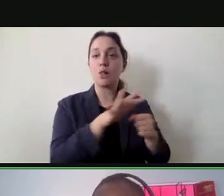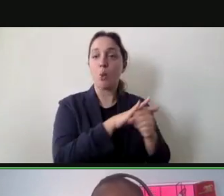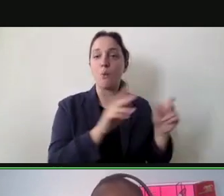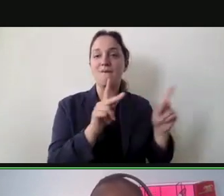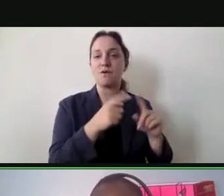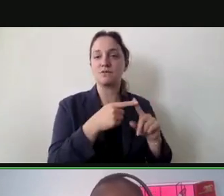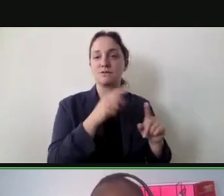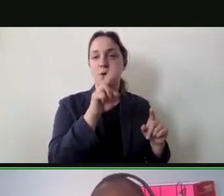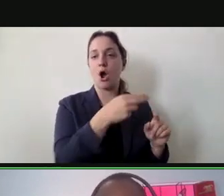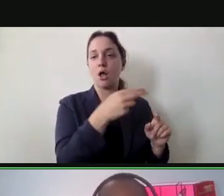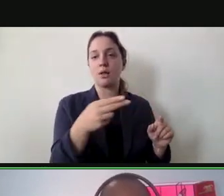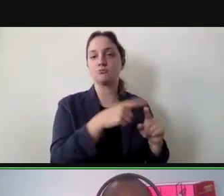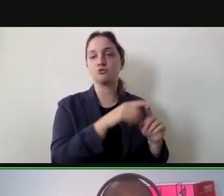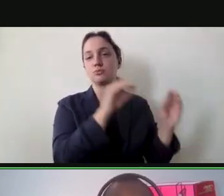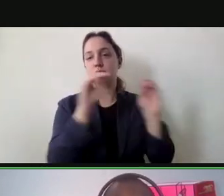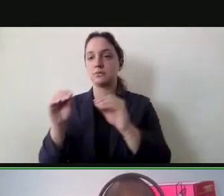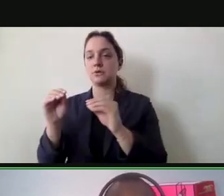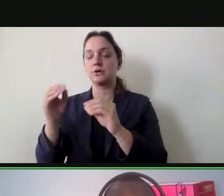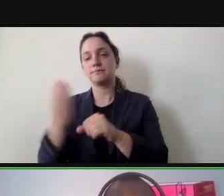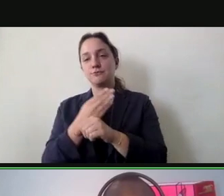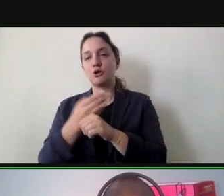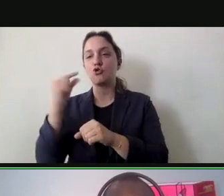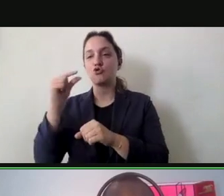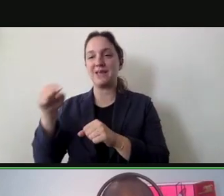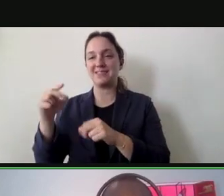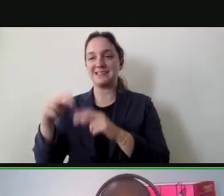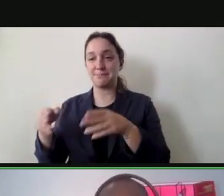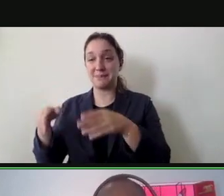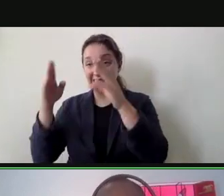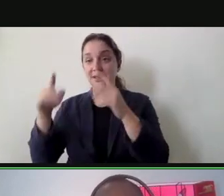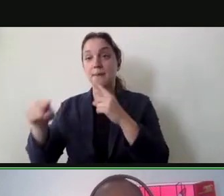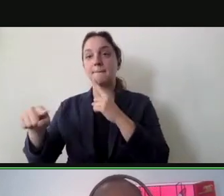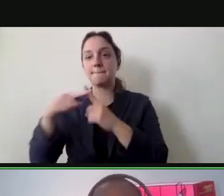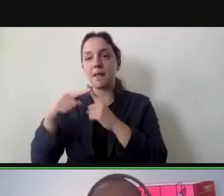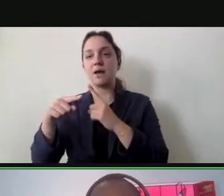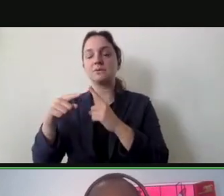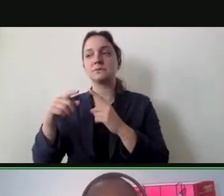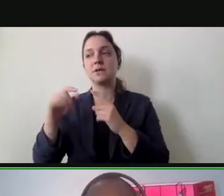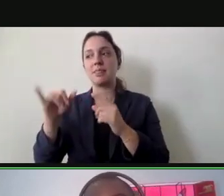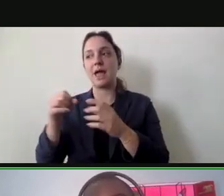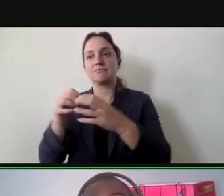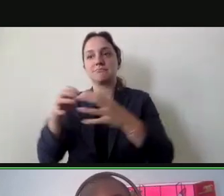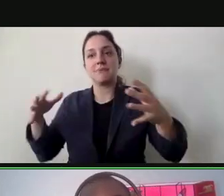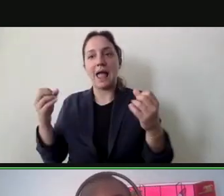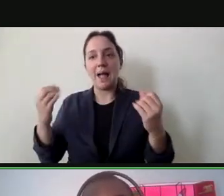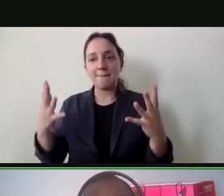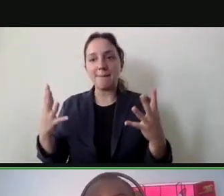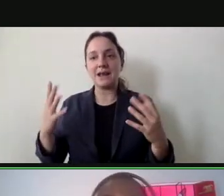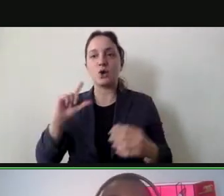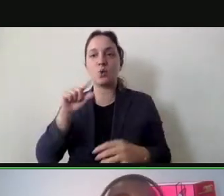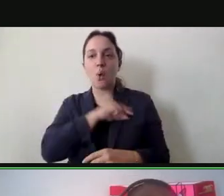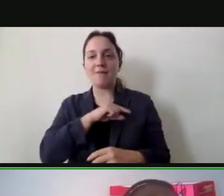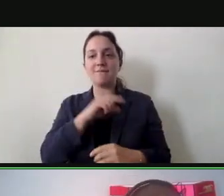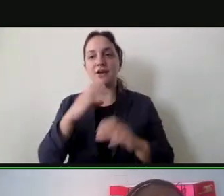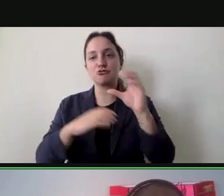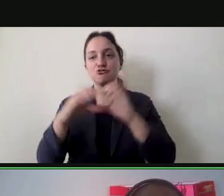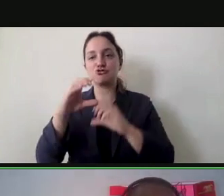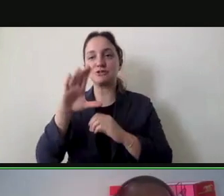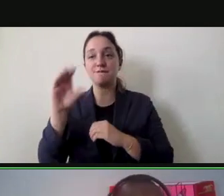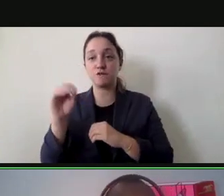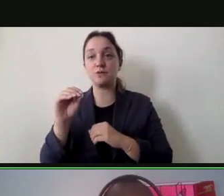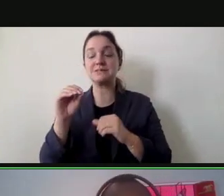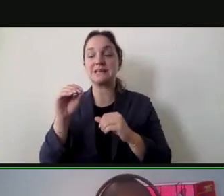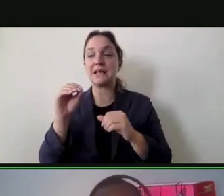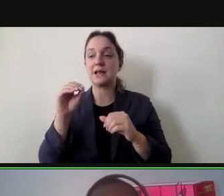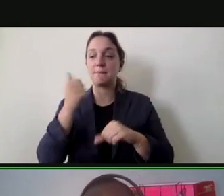to green that building, who will then increase the overall supply of qualified construction firms in Harlem, who can then go off and